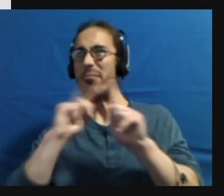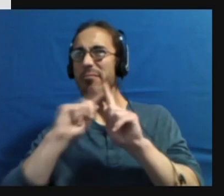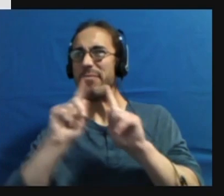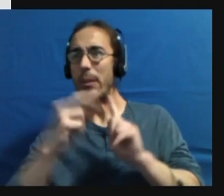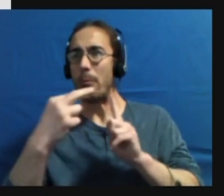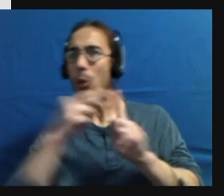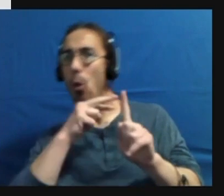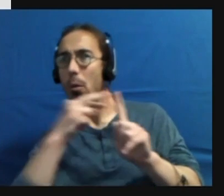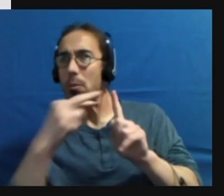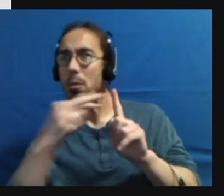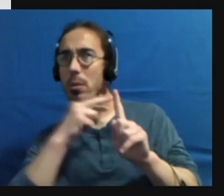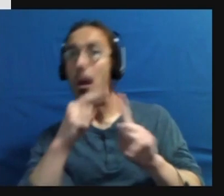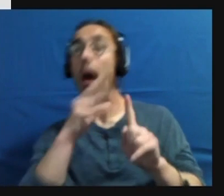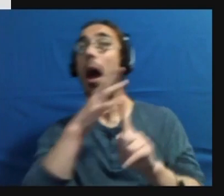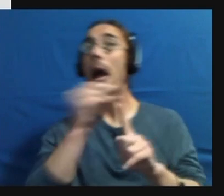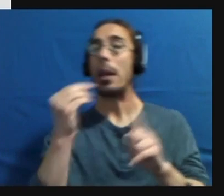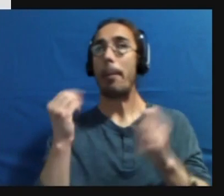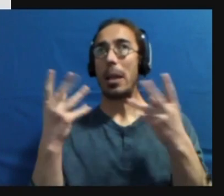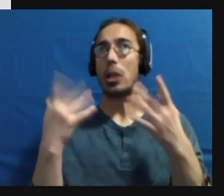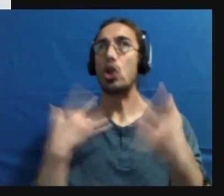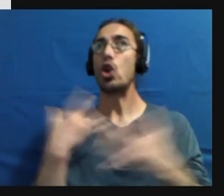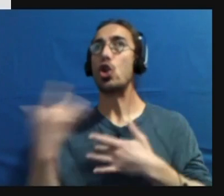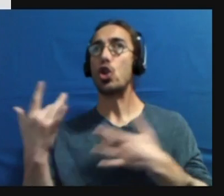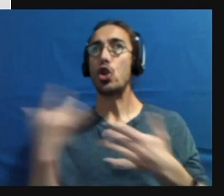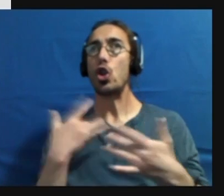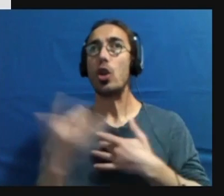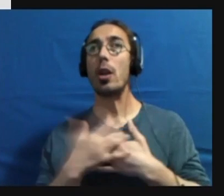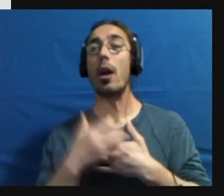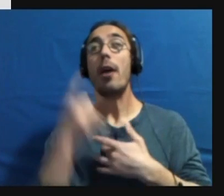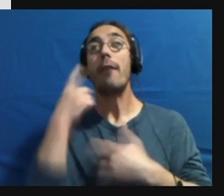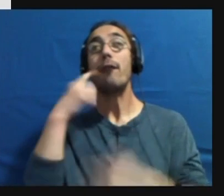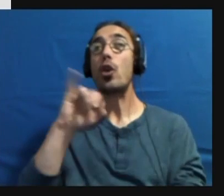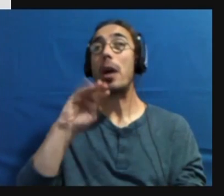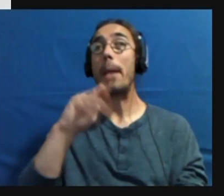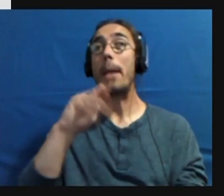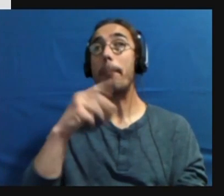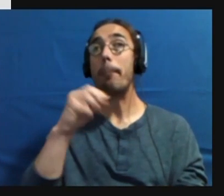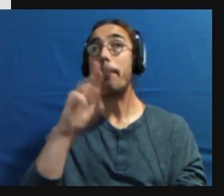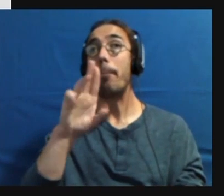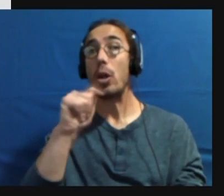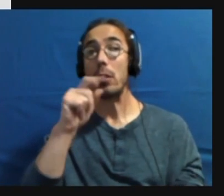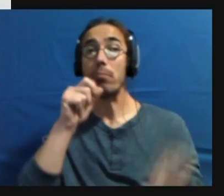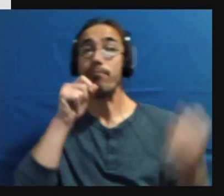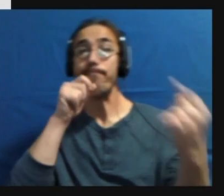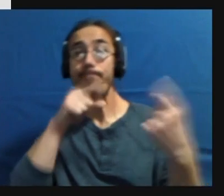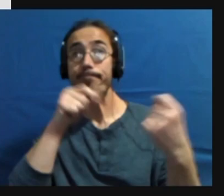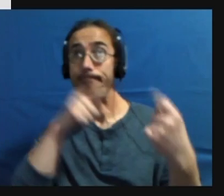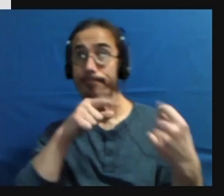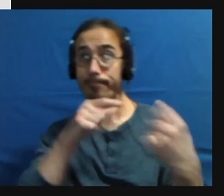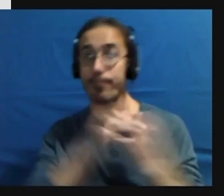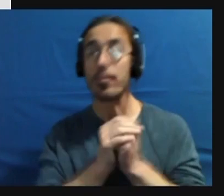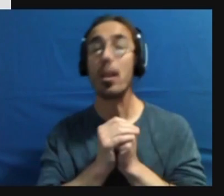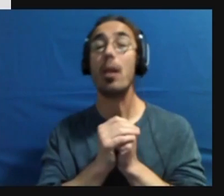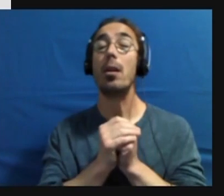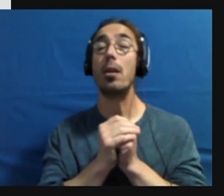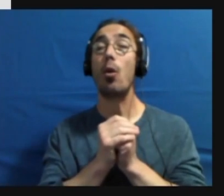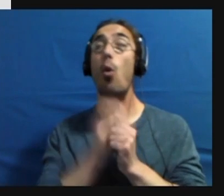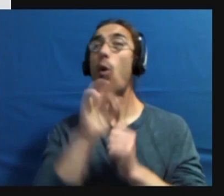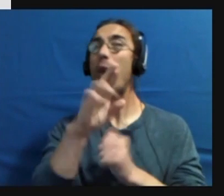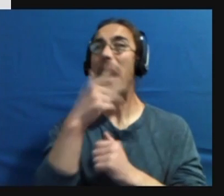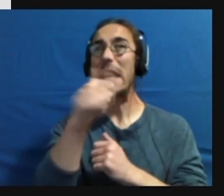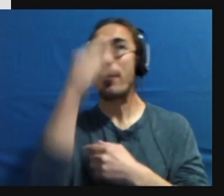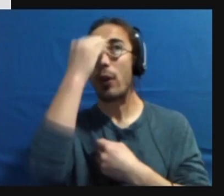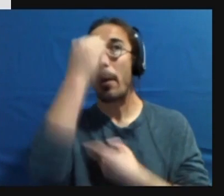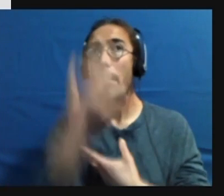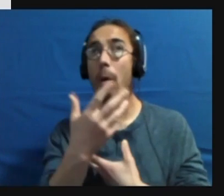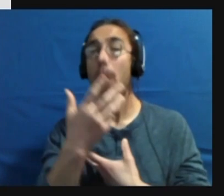concerns that are an end product of what's going on with an autistic person. And the end